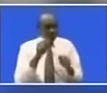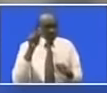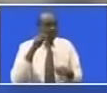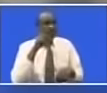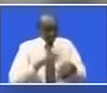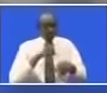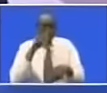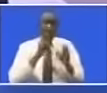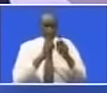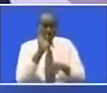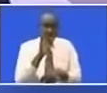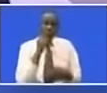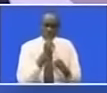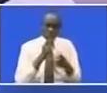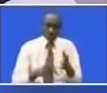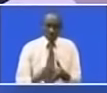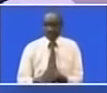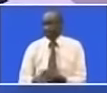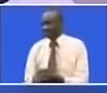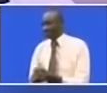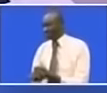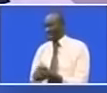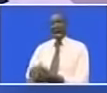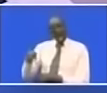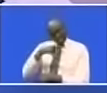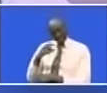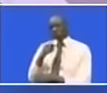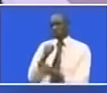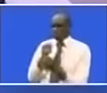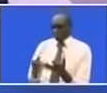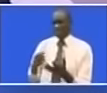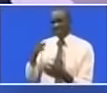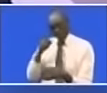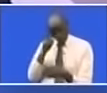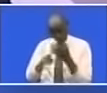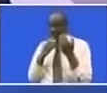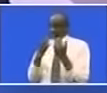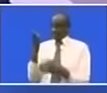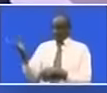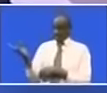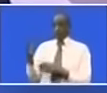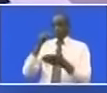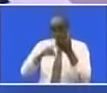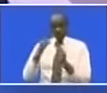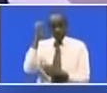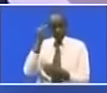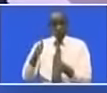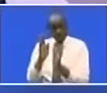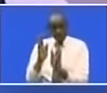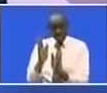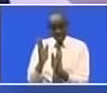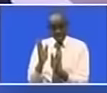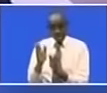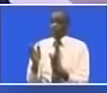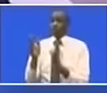final report? Well, we don't know whether it has been instigated politically or whether it's